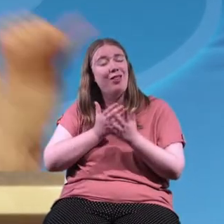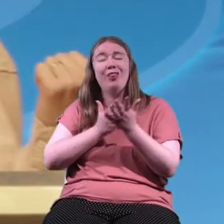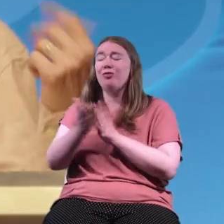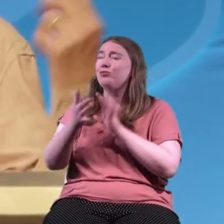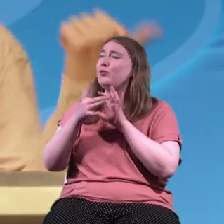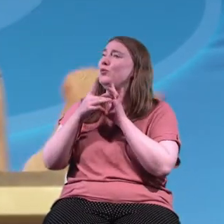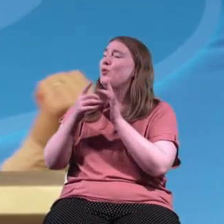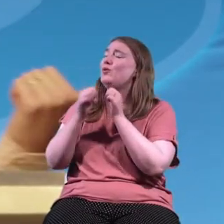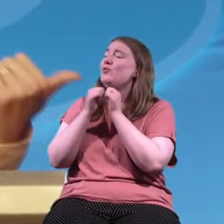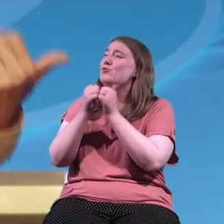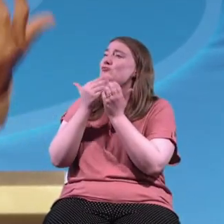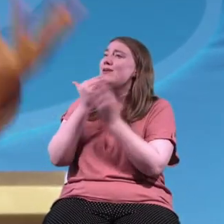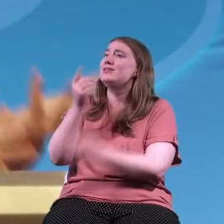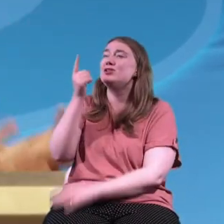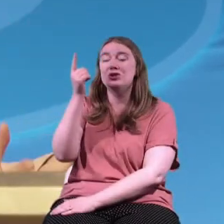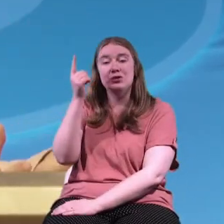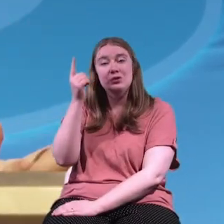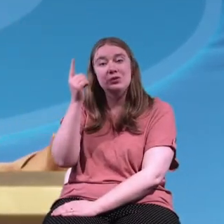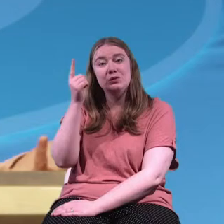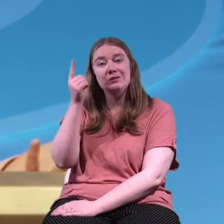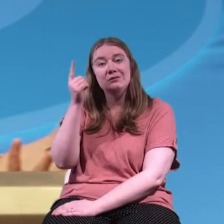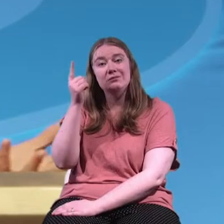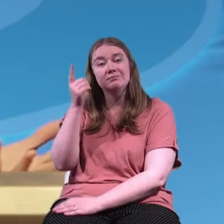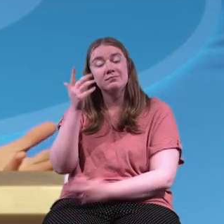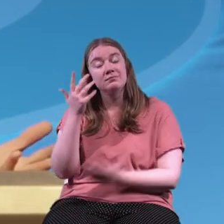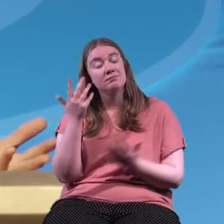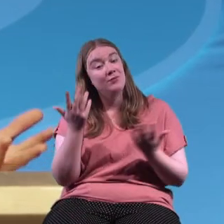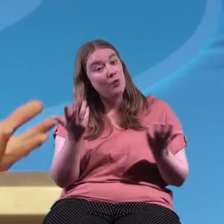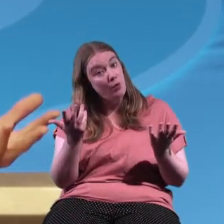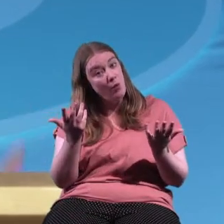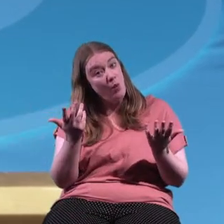The alternative, the other option, is to be your own savior.